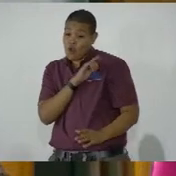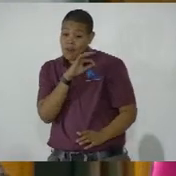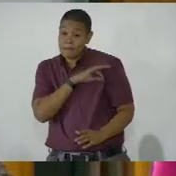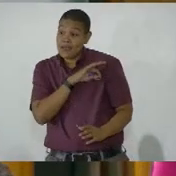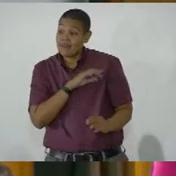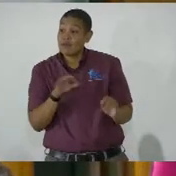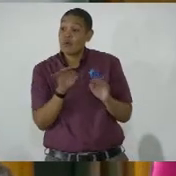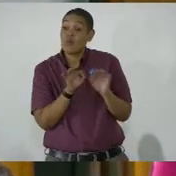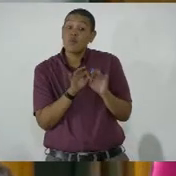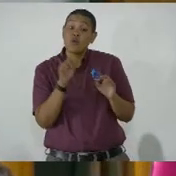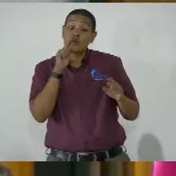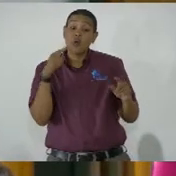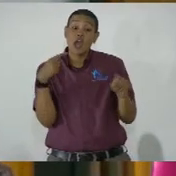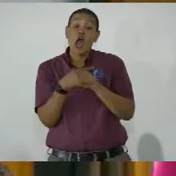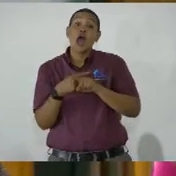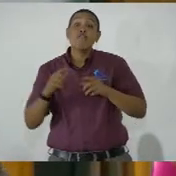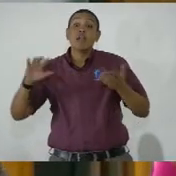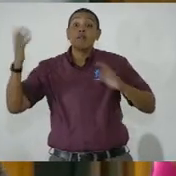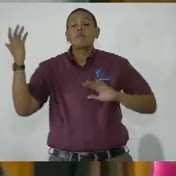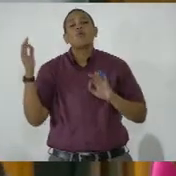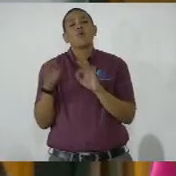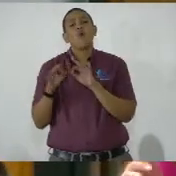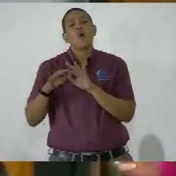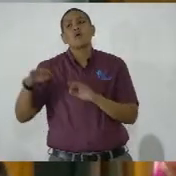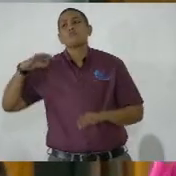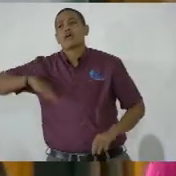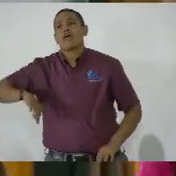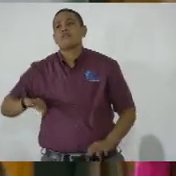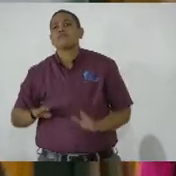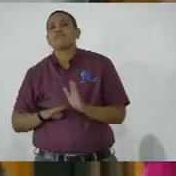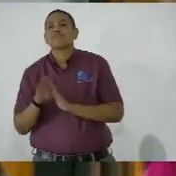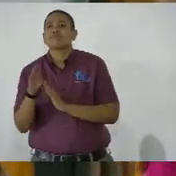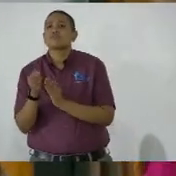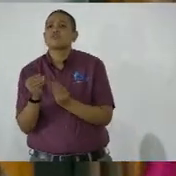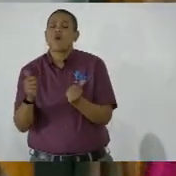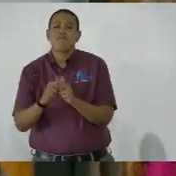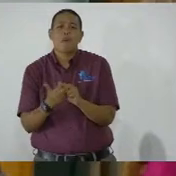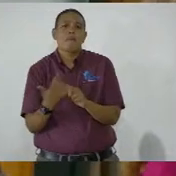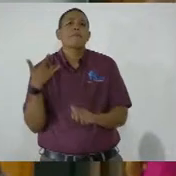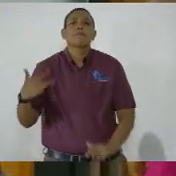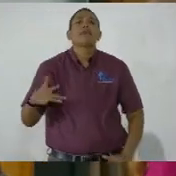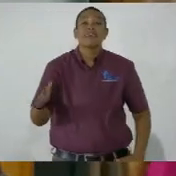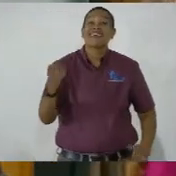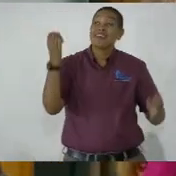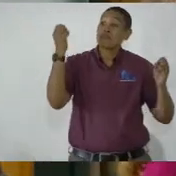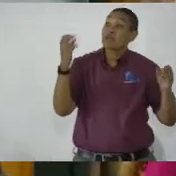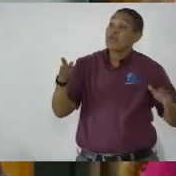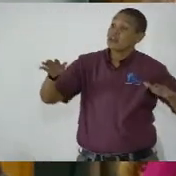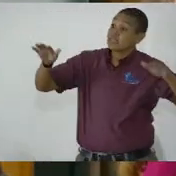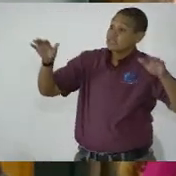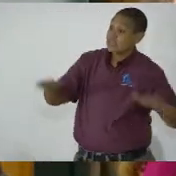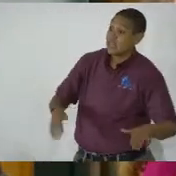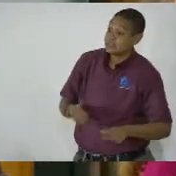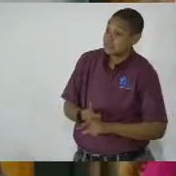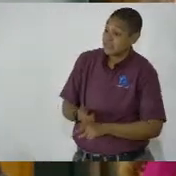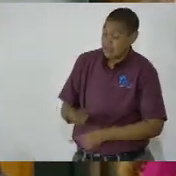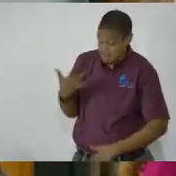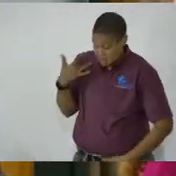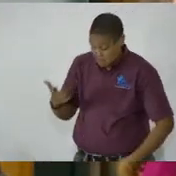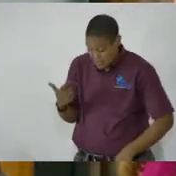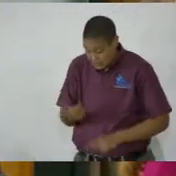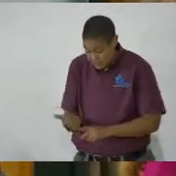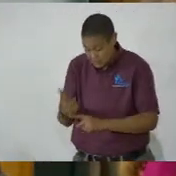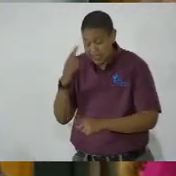in conflict are able to work out their differences. In many cases, the settlements, Madam Speaker,